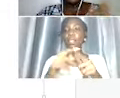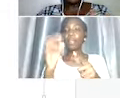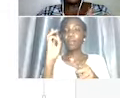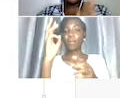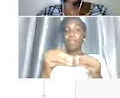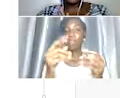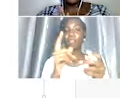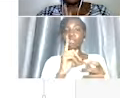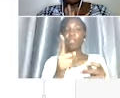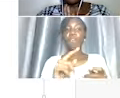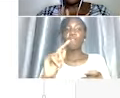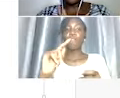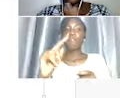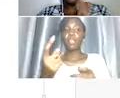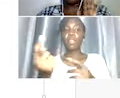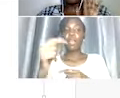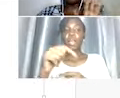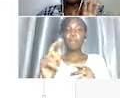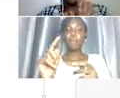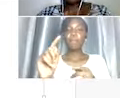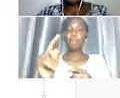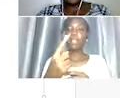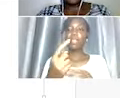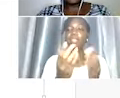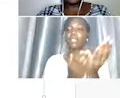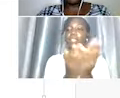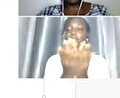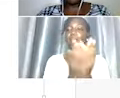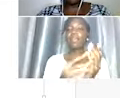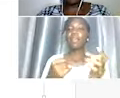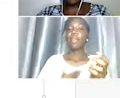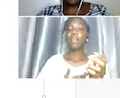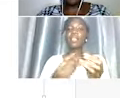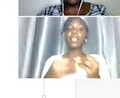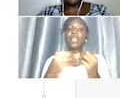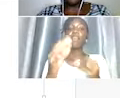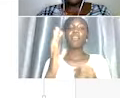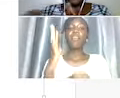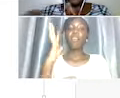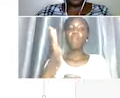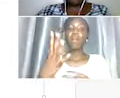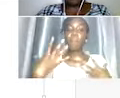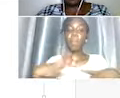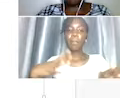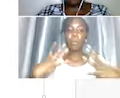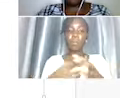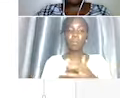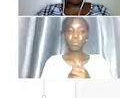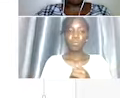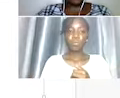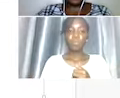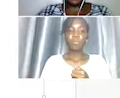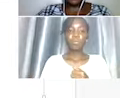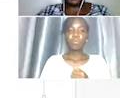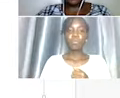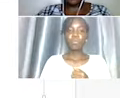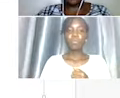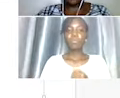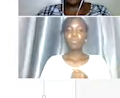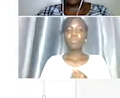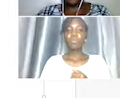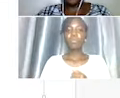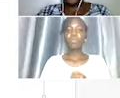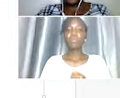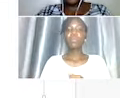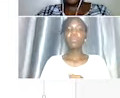served. Please note that we are offering 5 and for 5 people. So I am about to go back and read